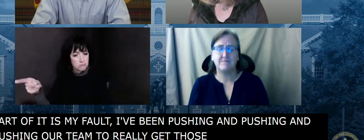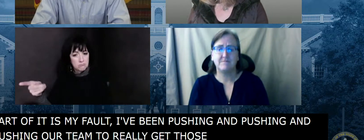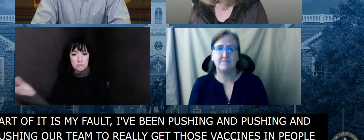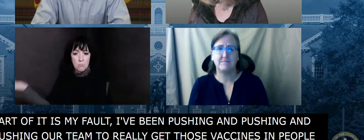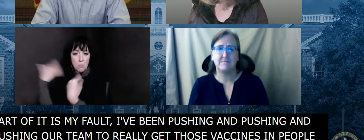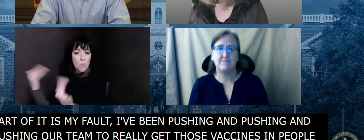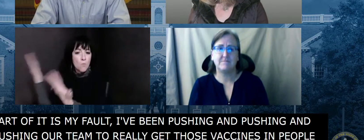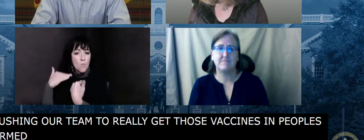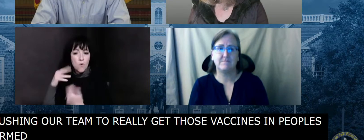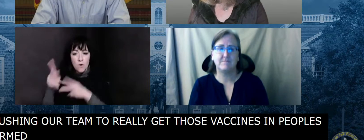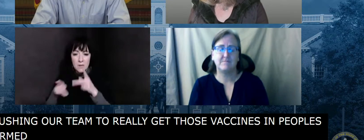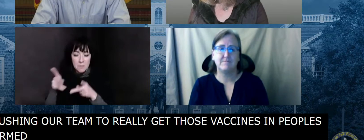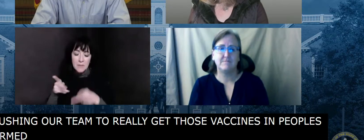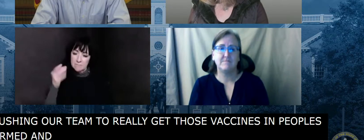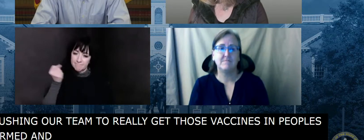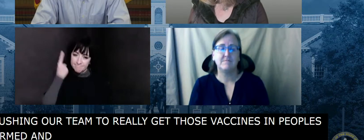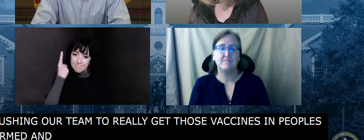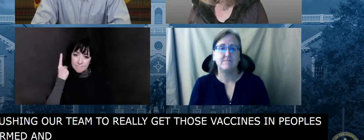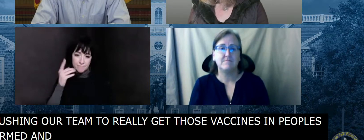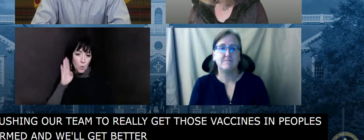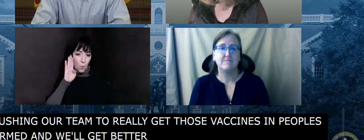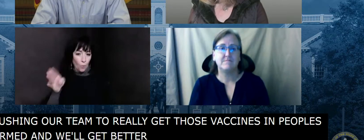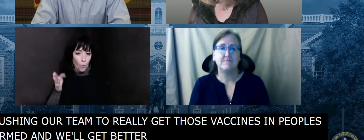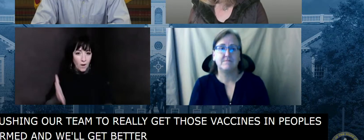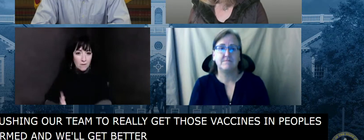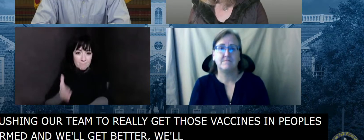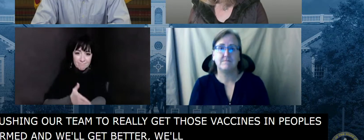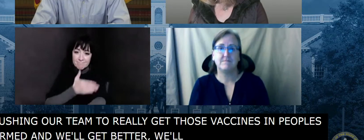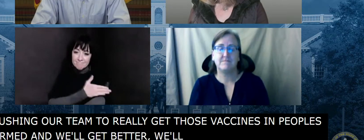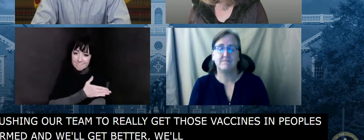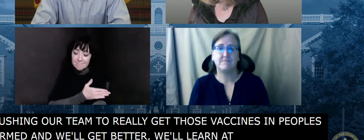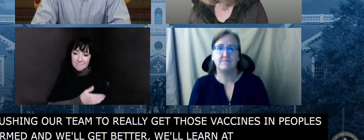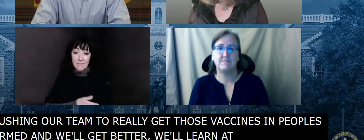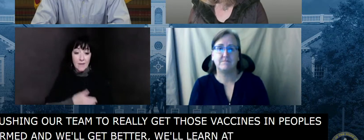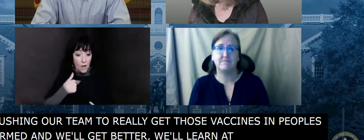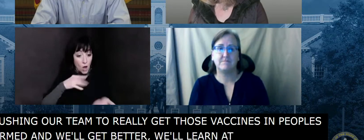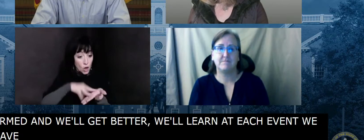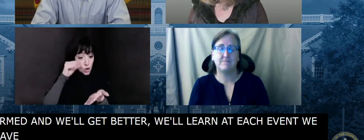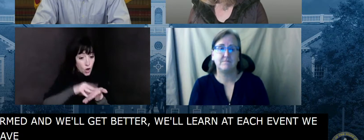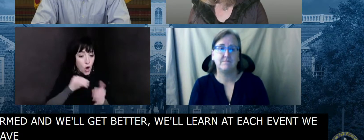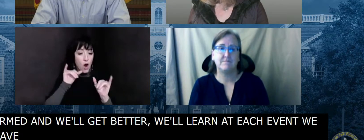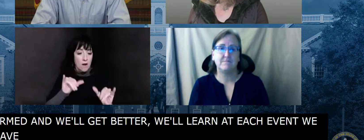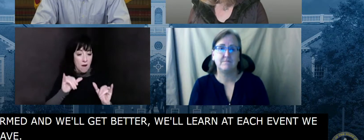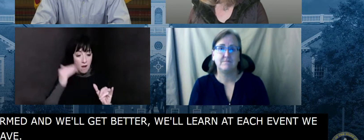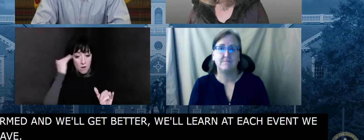get better. We'll learn in each event we have and get better and